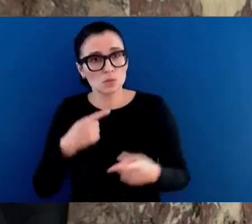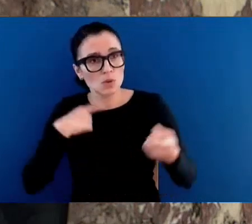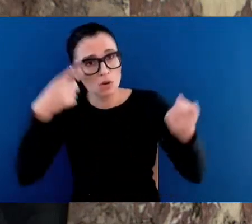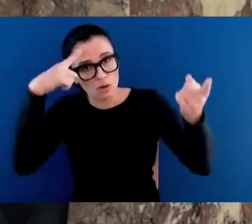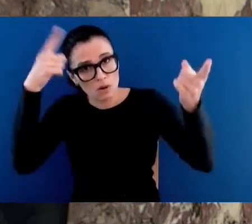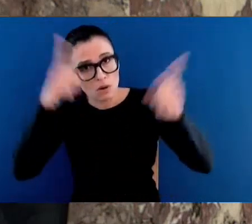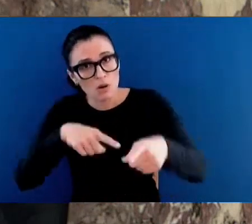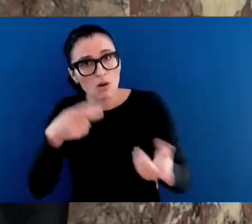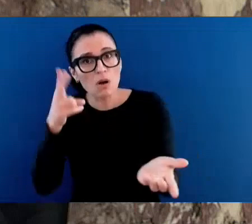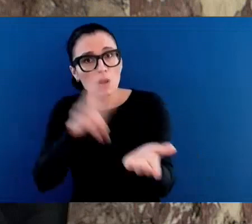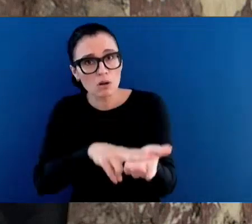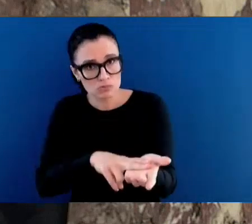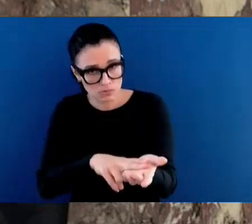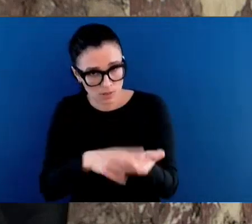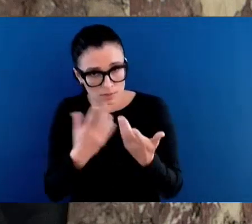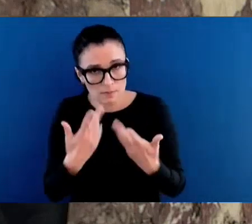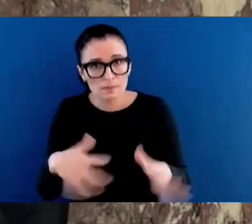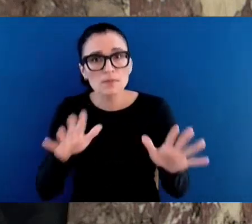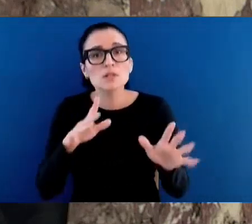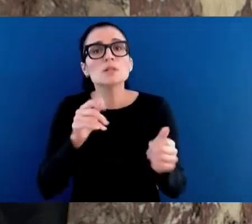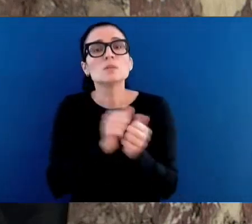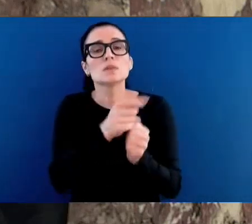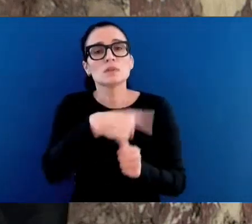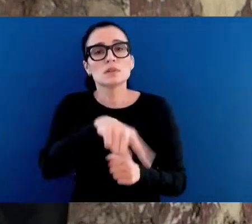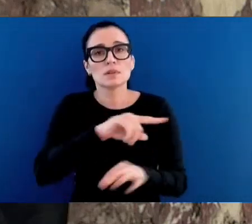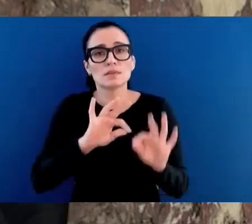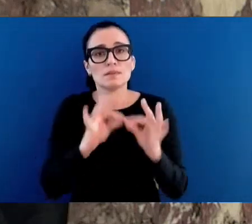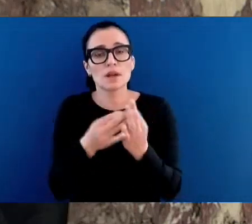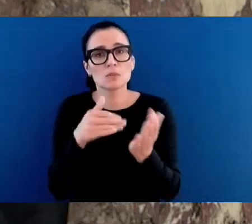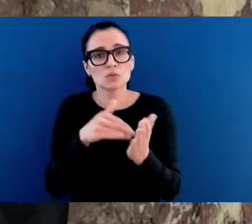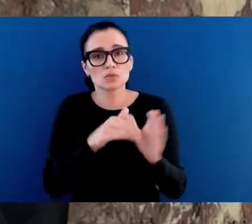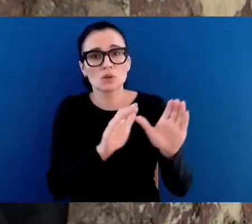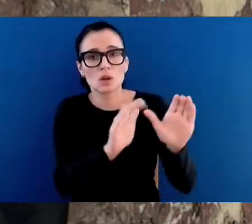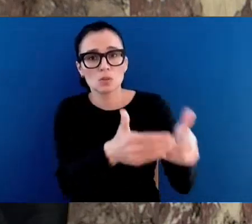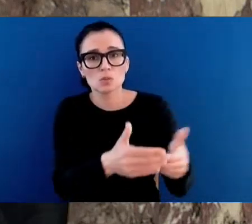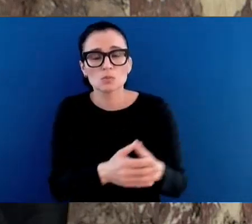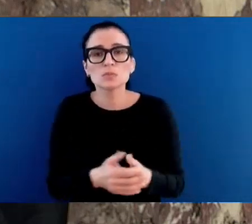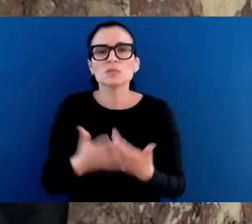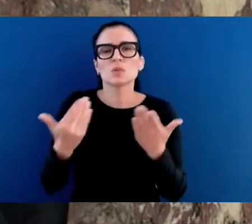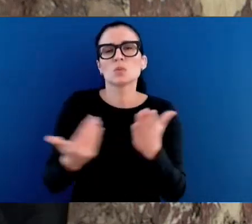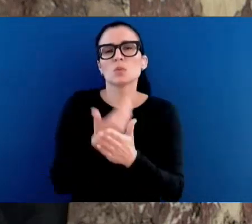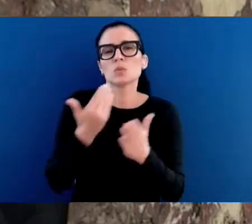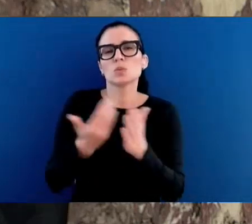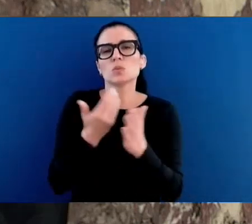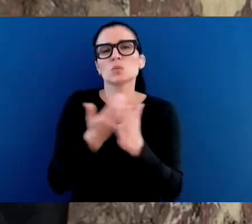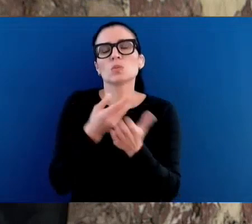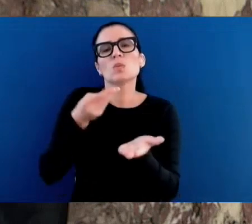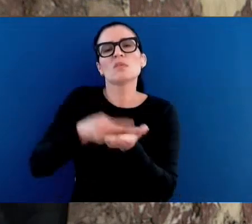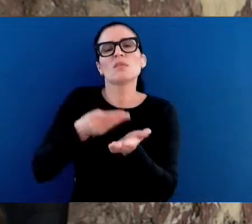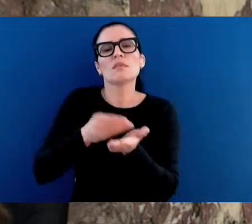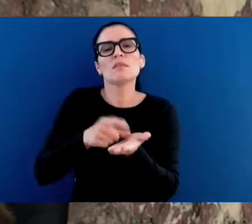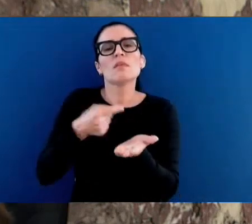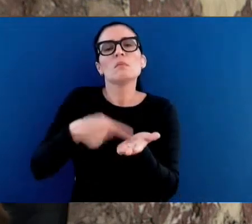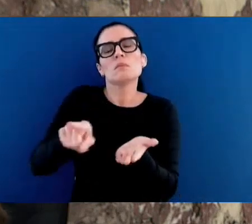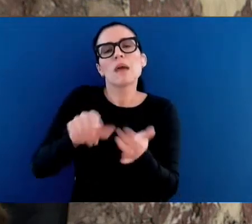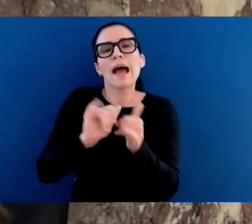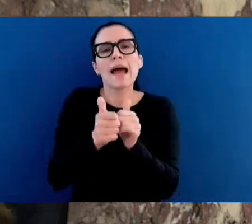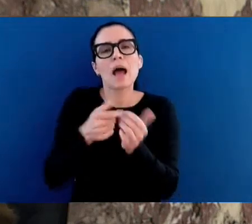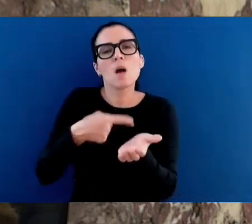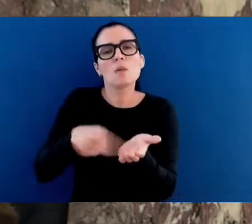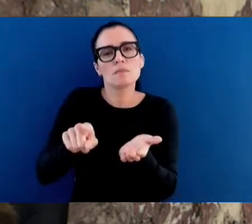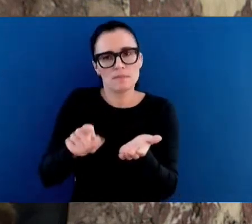seen an unprecedented increase in the number of family doctors, 21% across Vancouver Island. But that's not